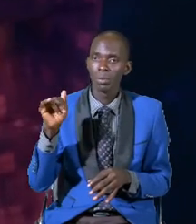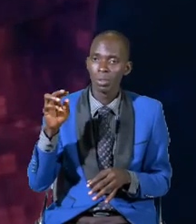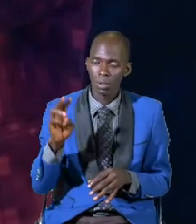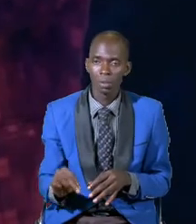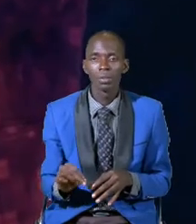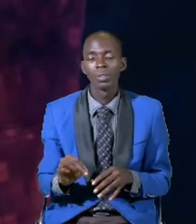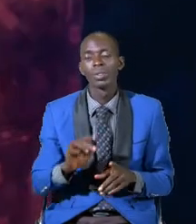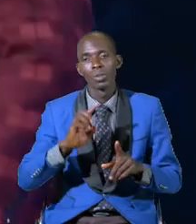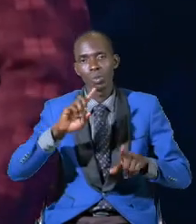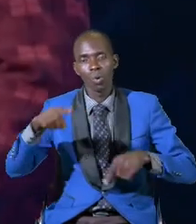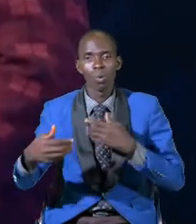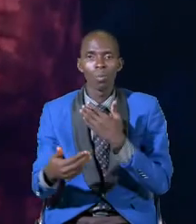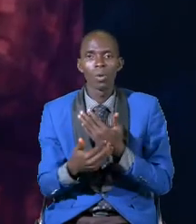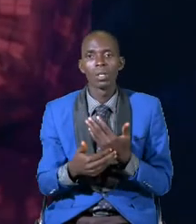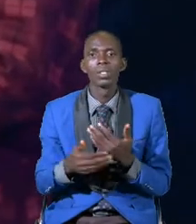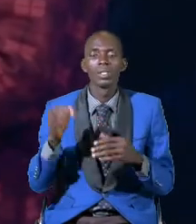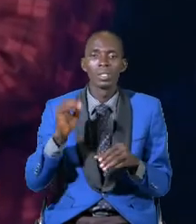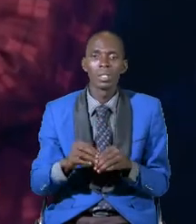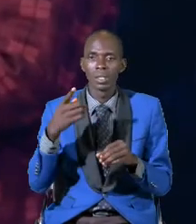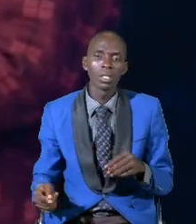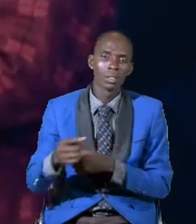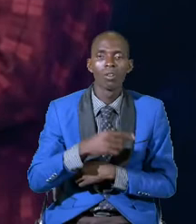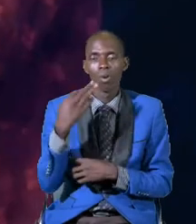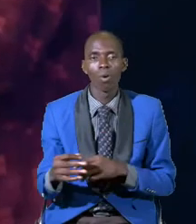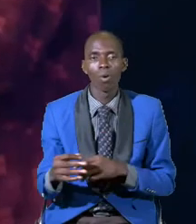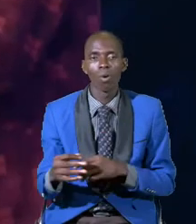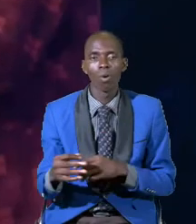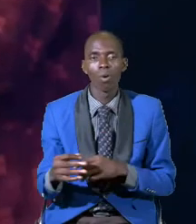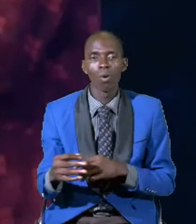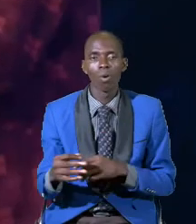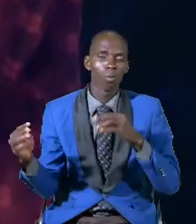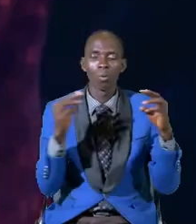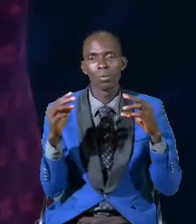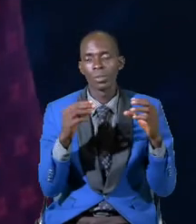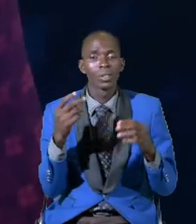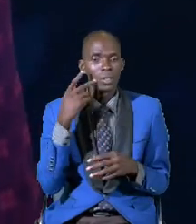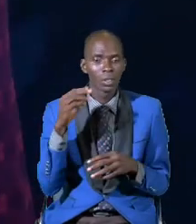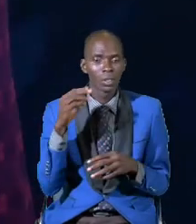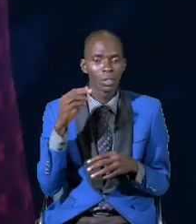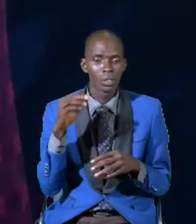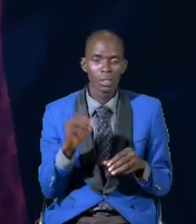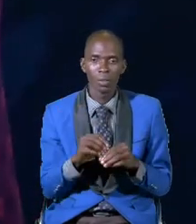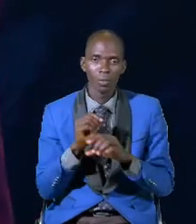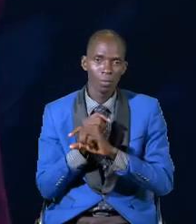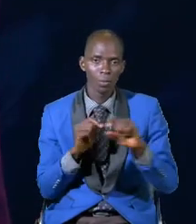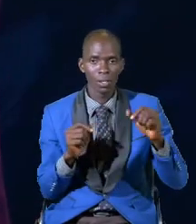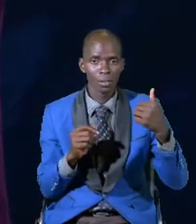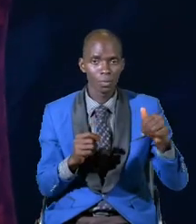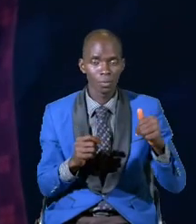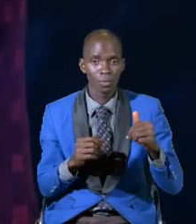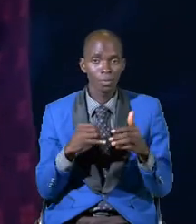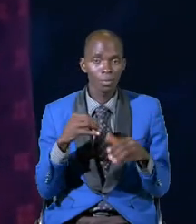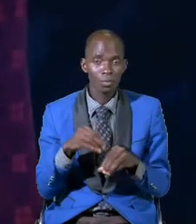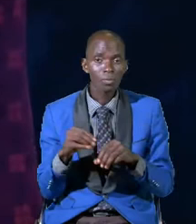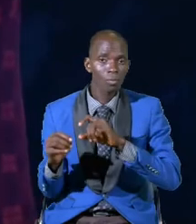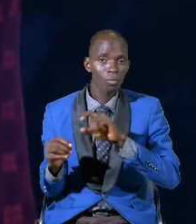turned back in the day of battle. Look at verse 10. It says in verse 10, they